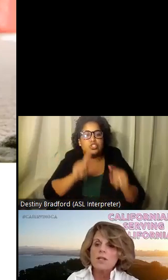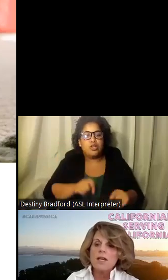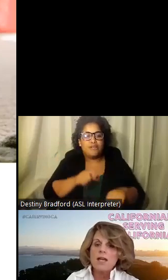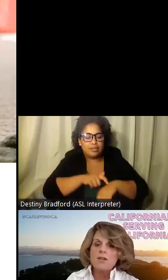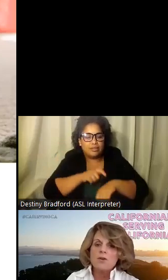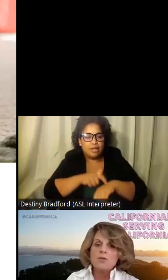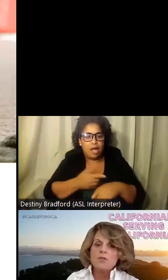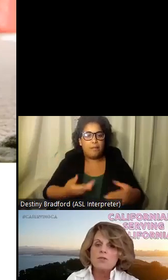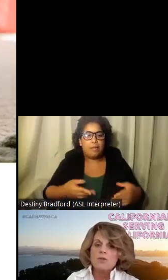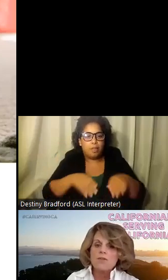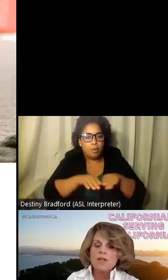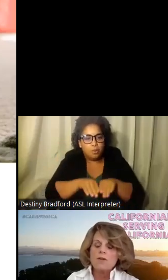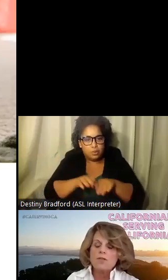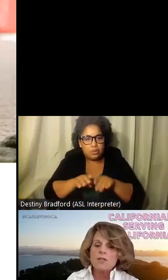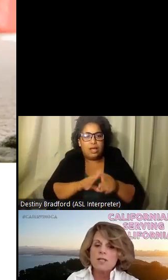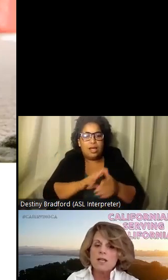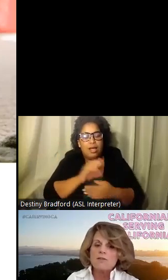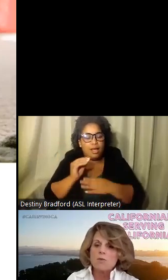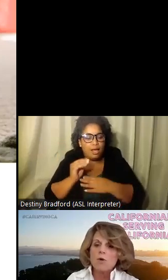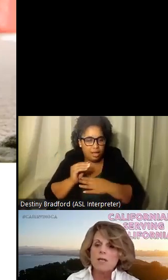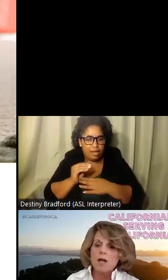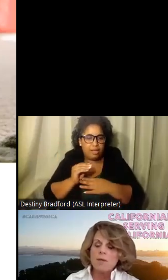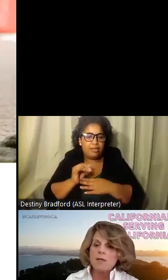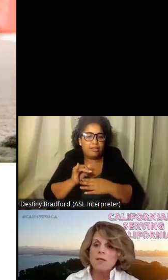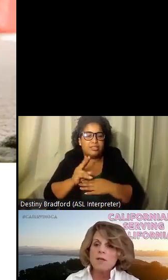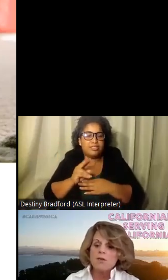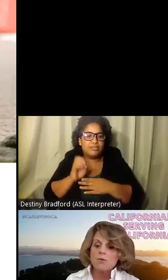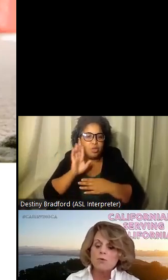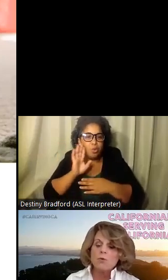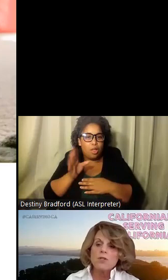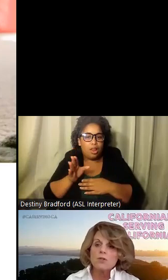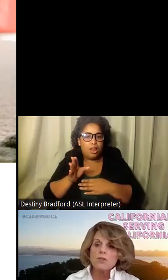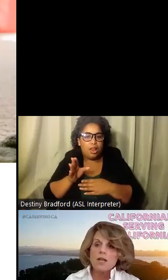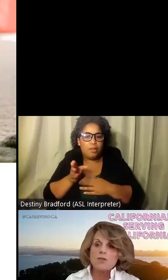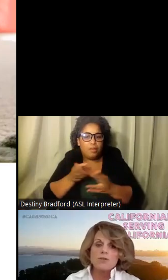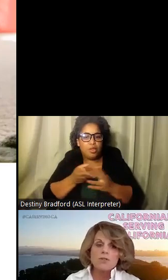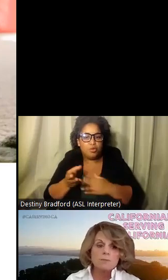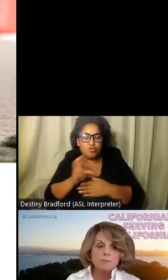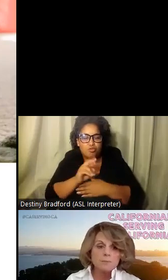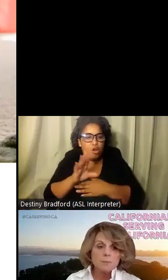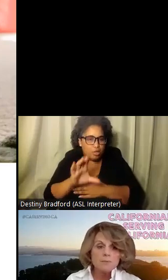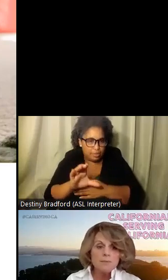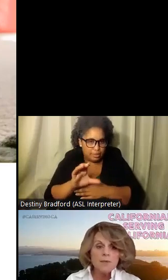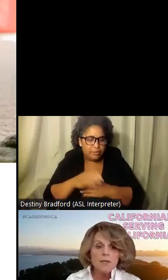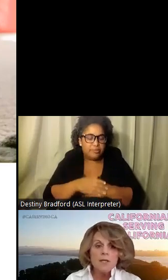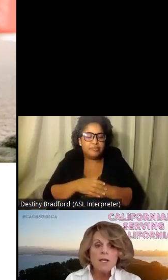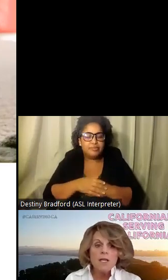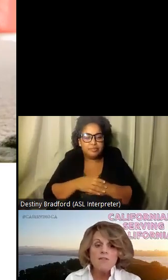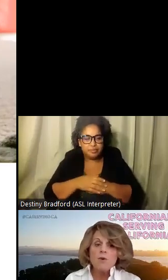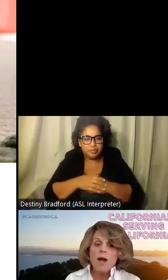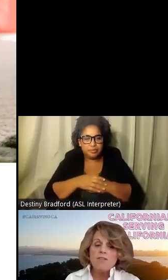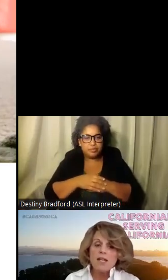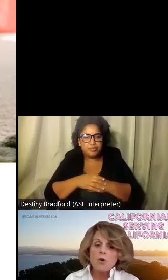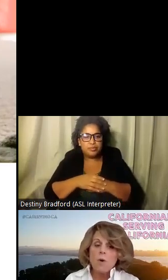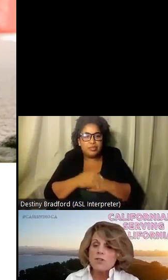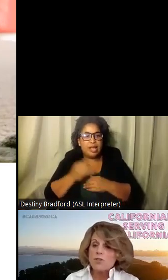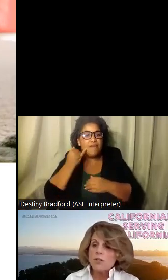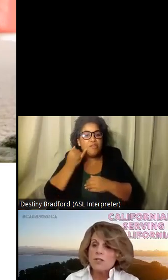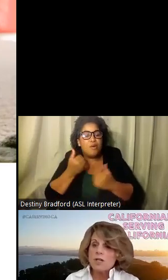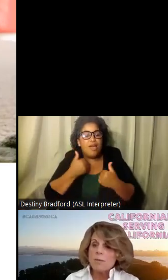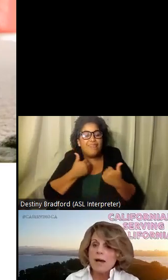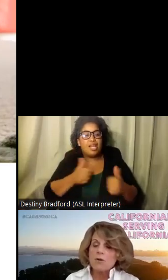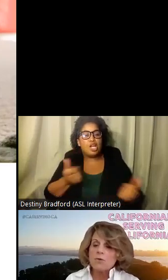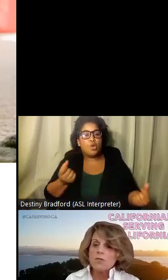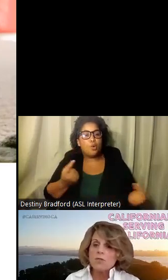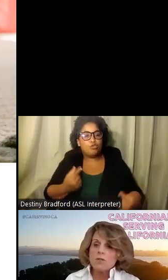closes, and those incentives will be coming through the regional centers. If you have any